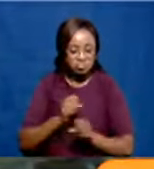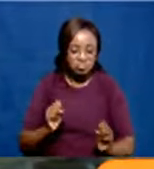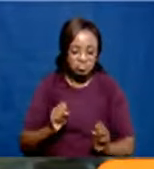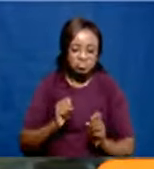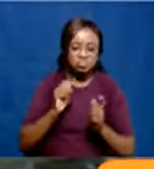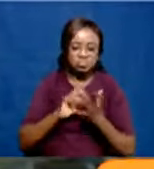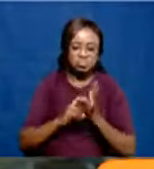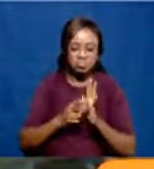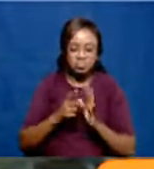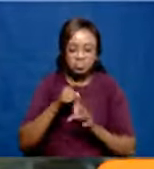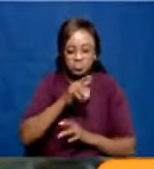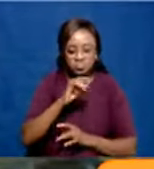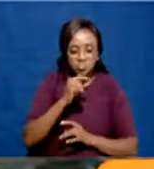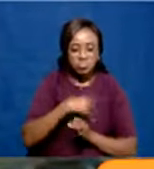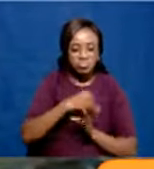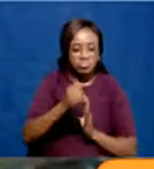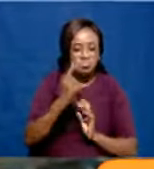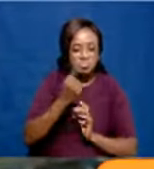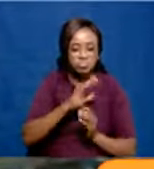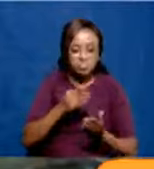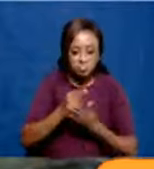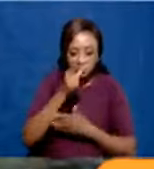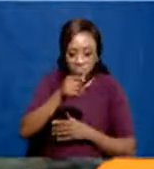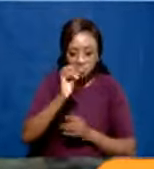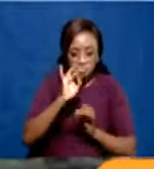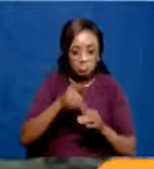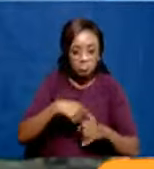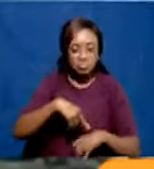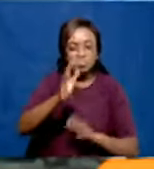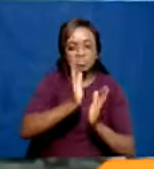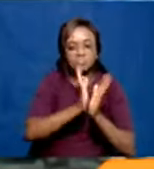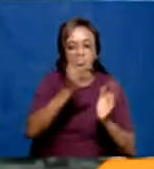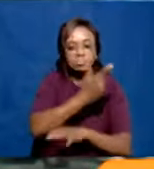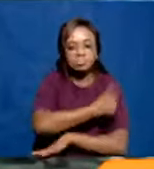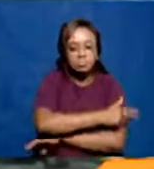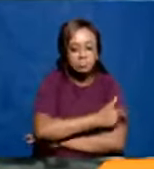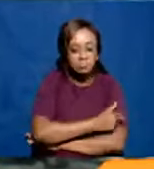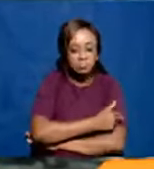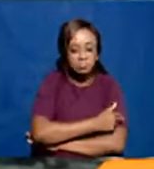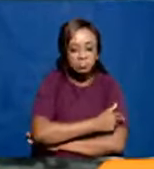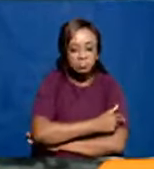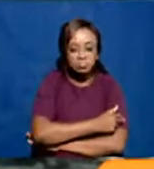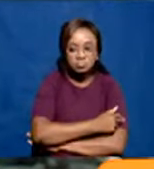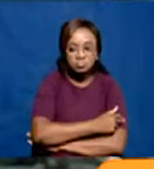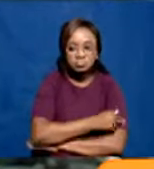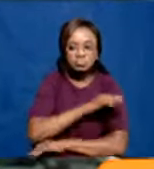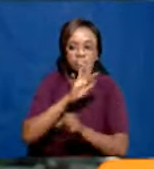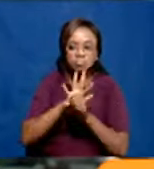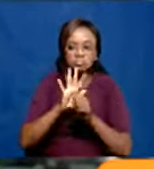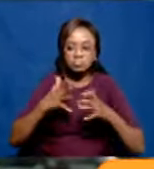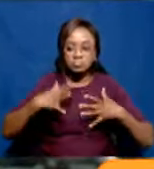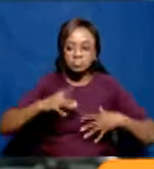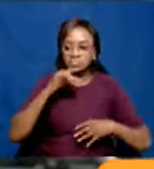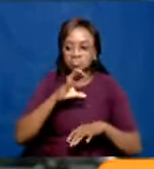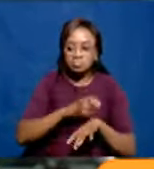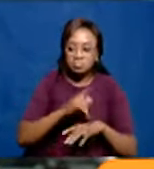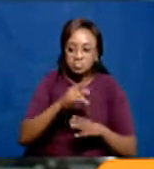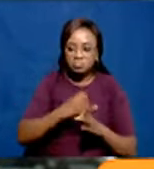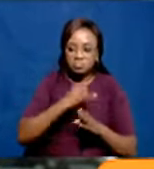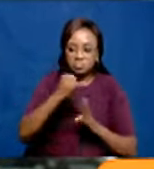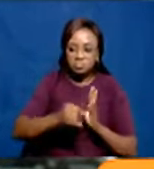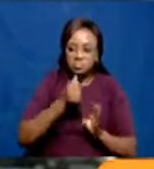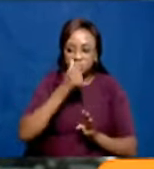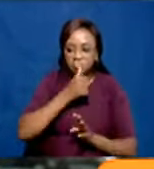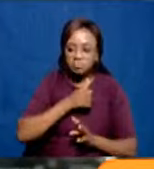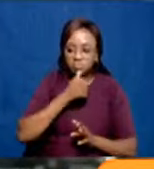particular insurance will only cover you fully in the public facilities, the same way NHF was doing. So majority of the people who will be getting these cares in the private